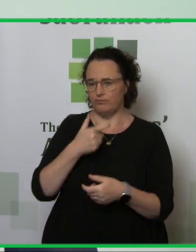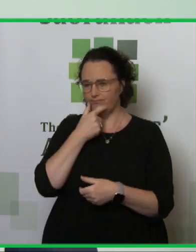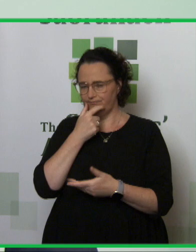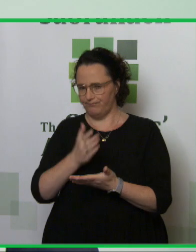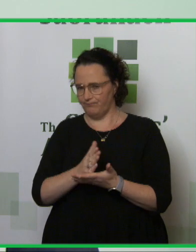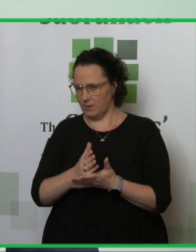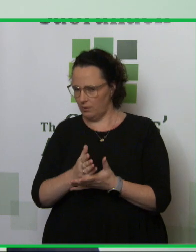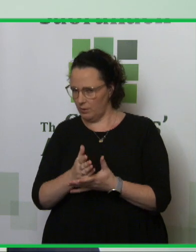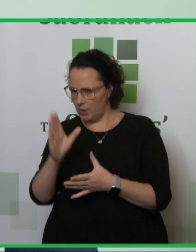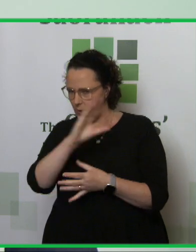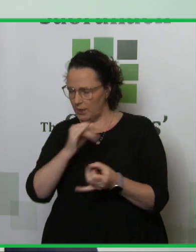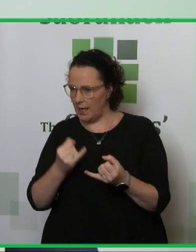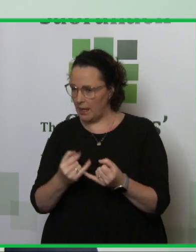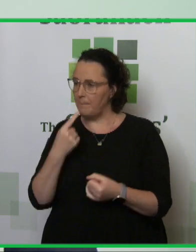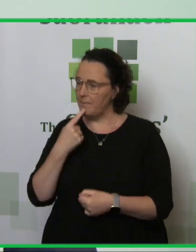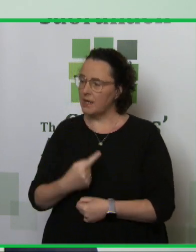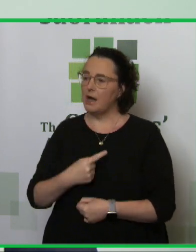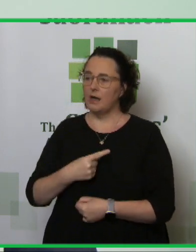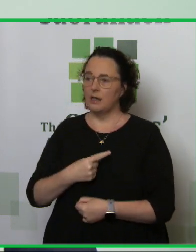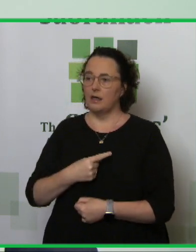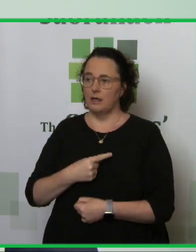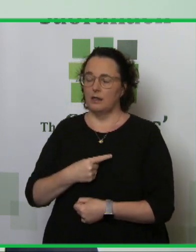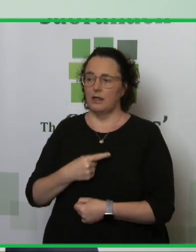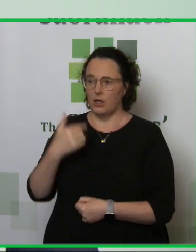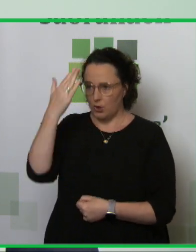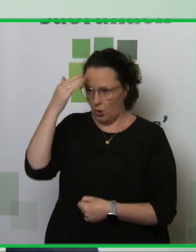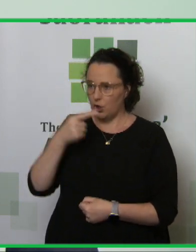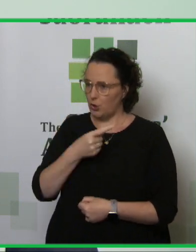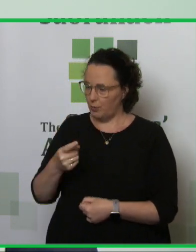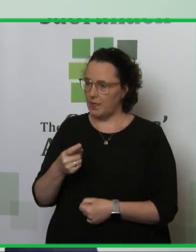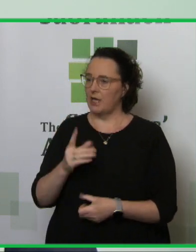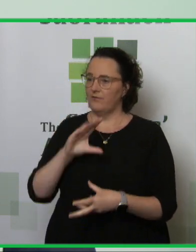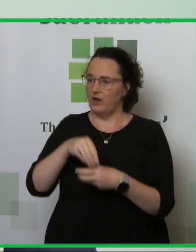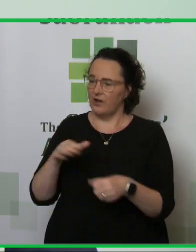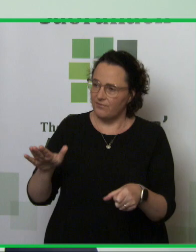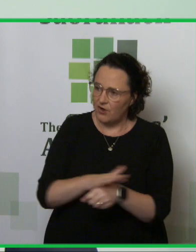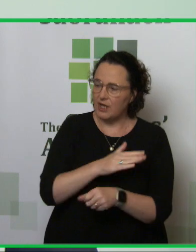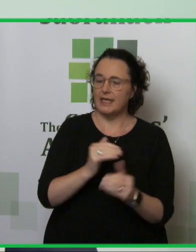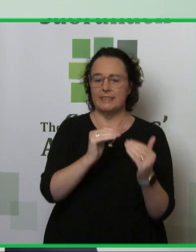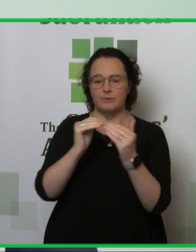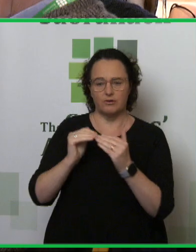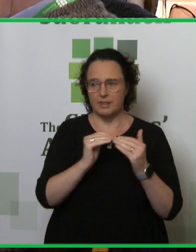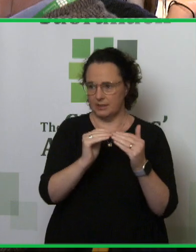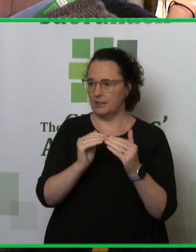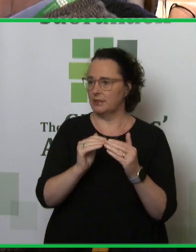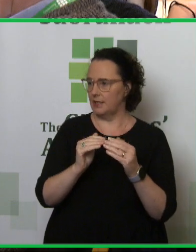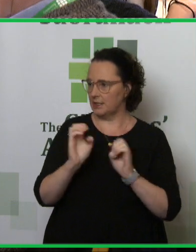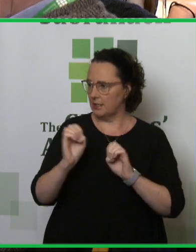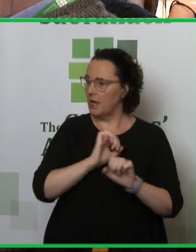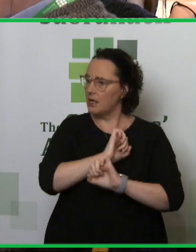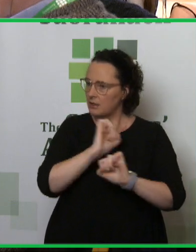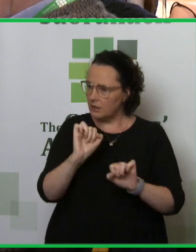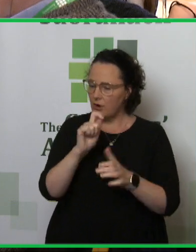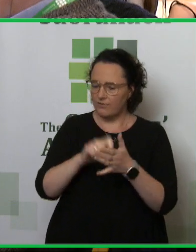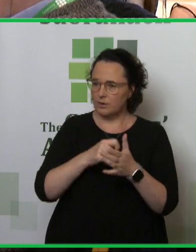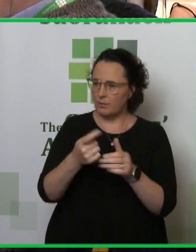going to be involved in a thoroughly transparent and democratic exercise. Every single vote will be counted. That includes the